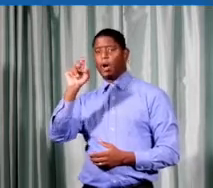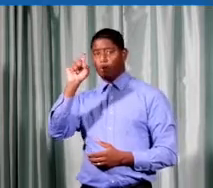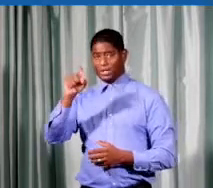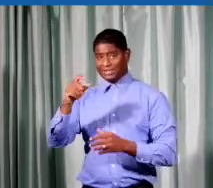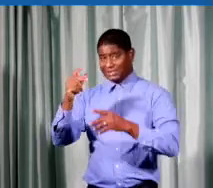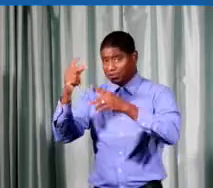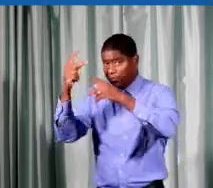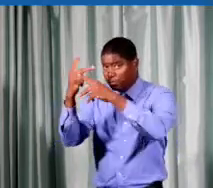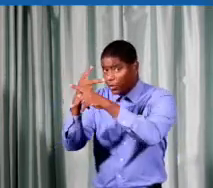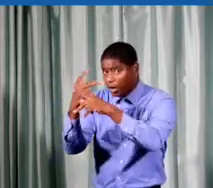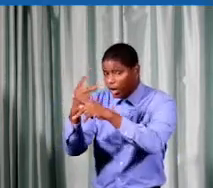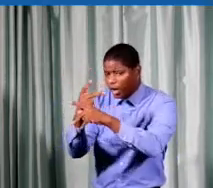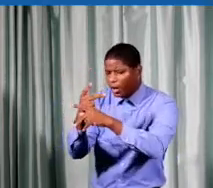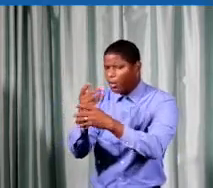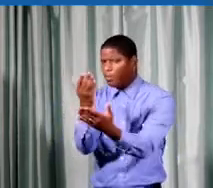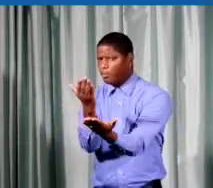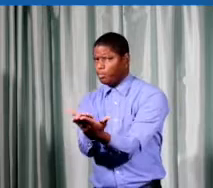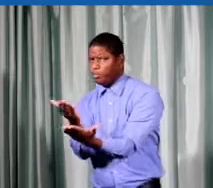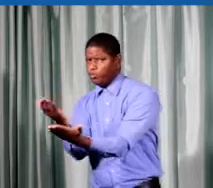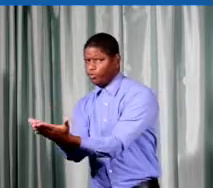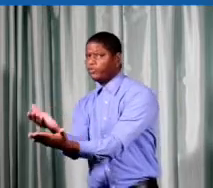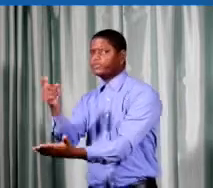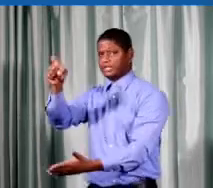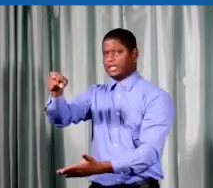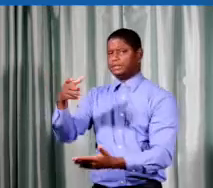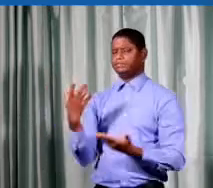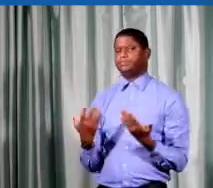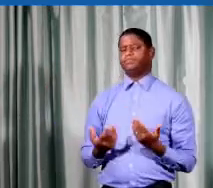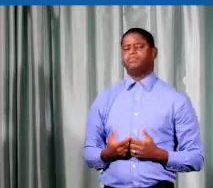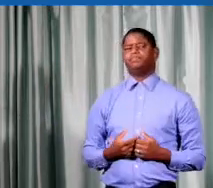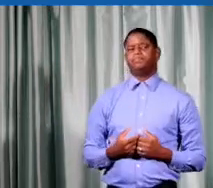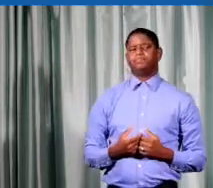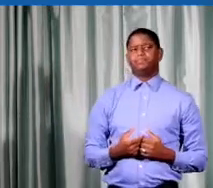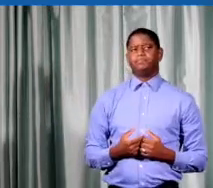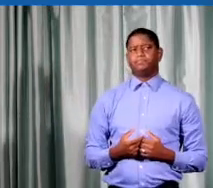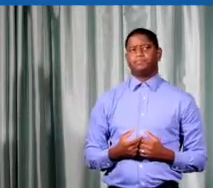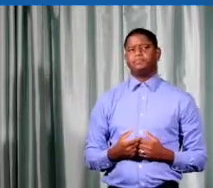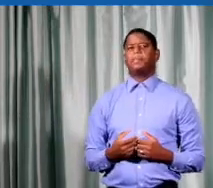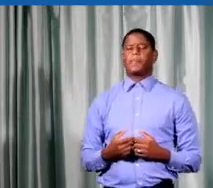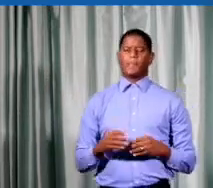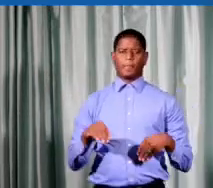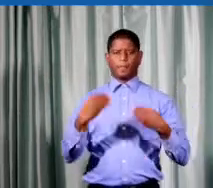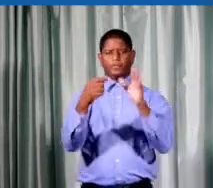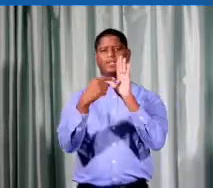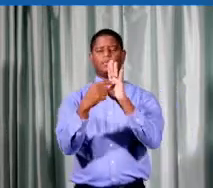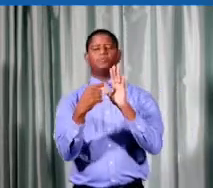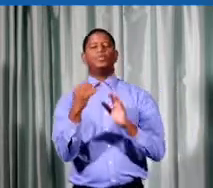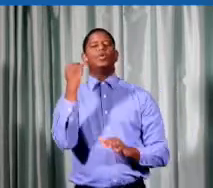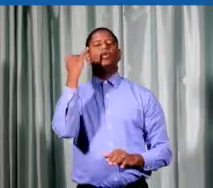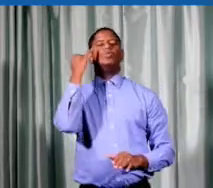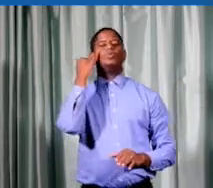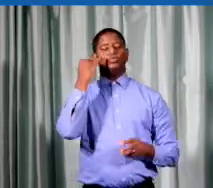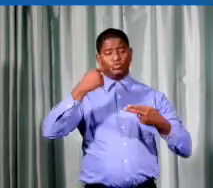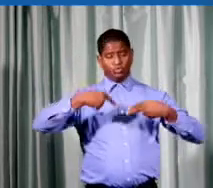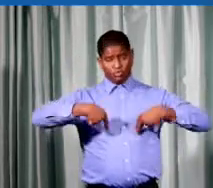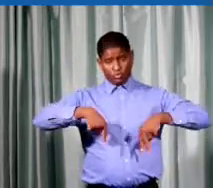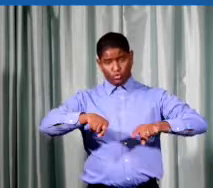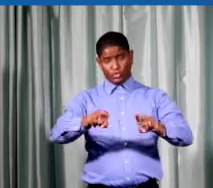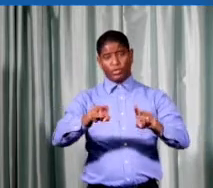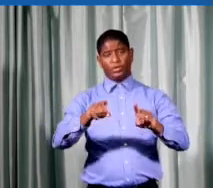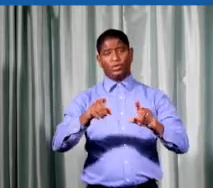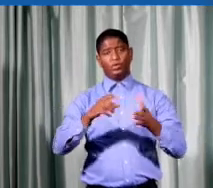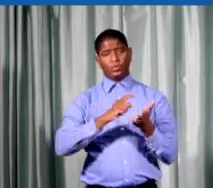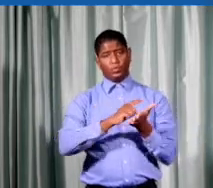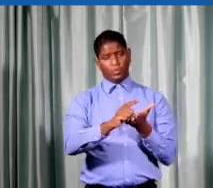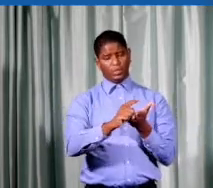if during the week you pick up the phone and you order food, if you create an order,